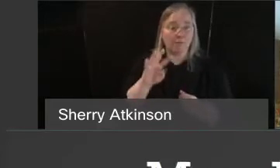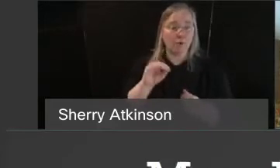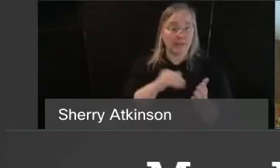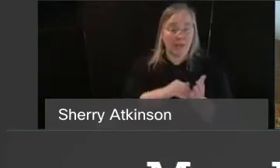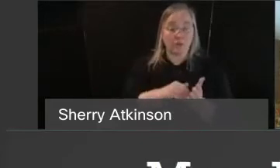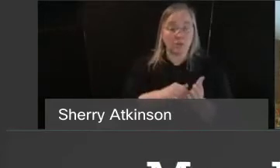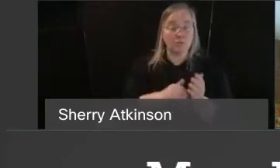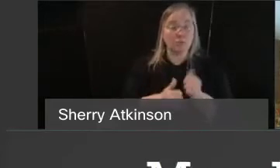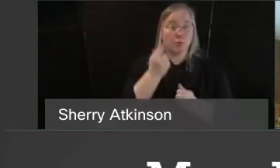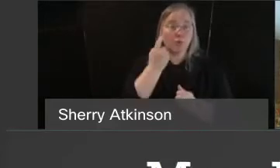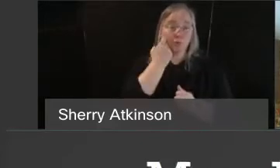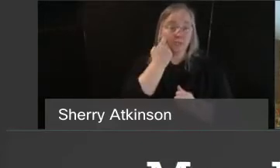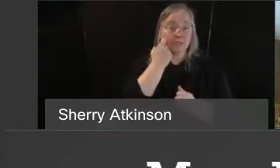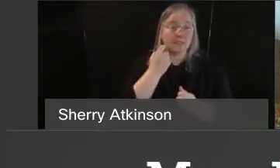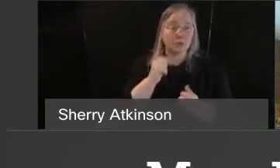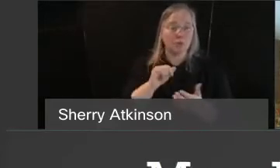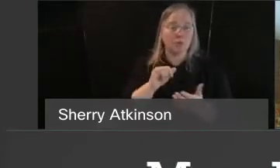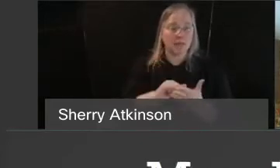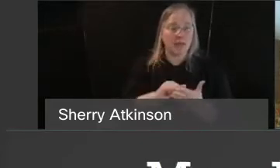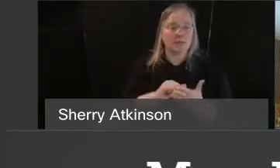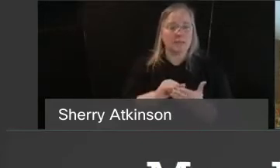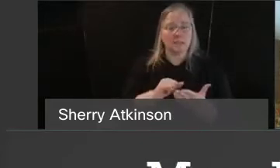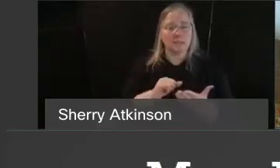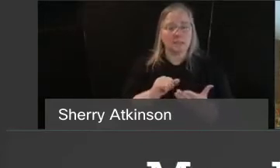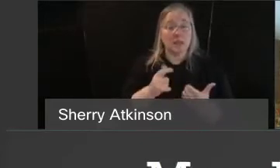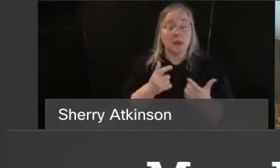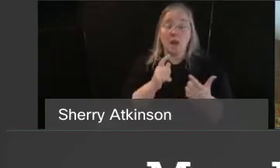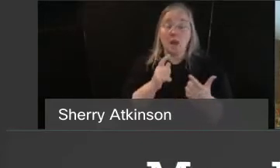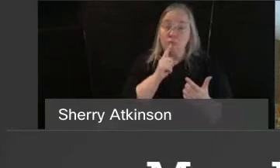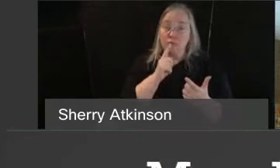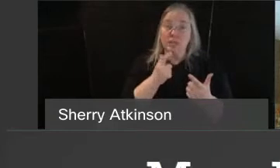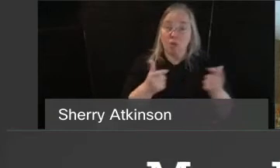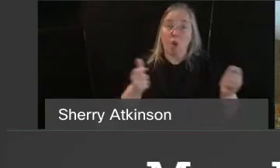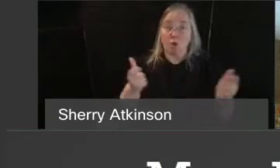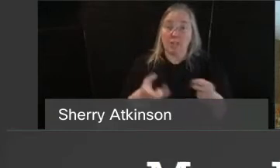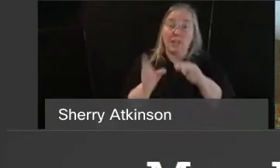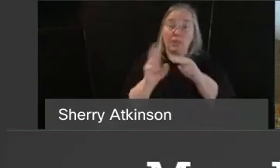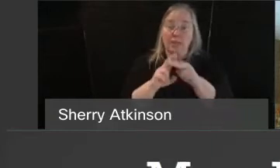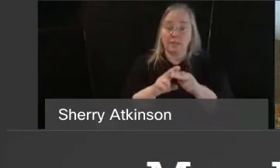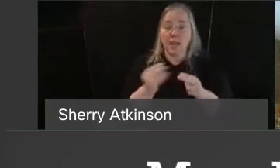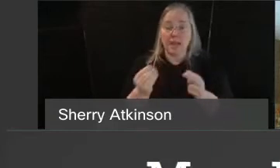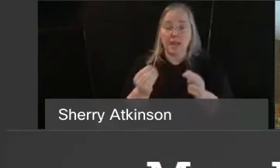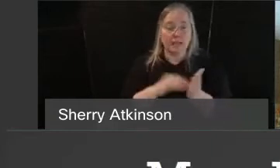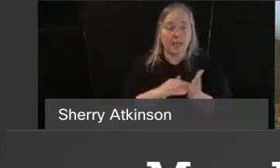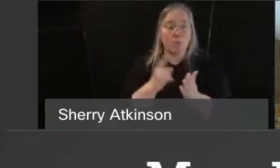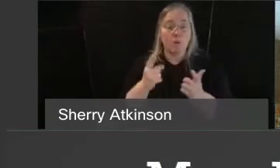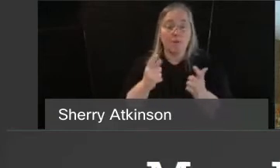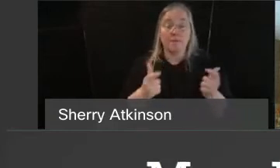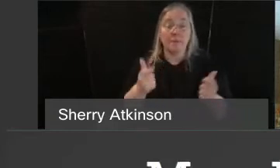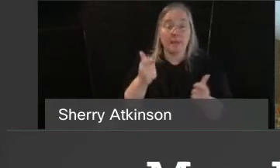recent data. So it is a rather large increase. And again, one of the biggest challenges of